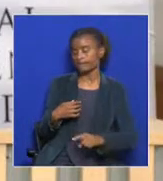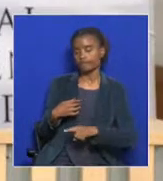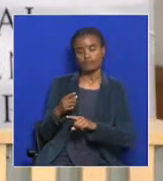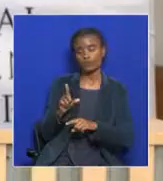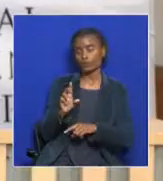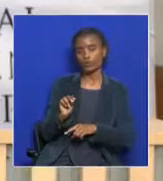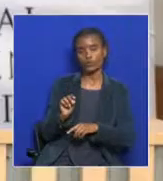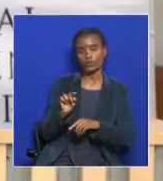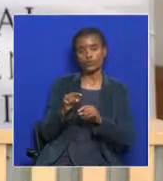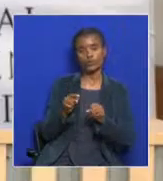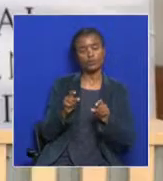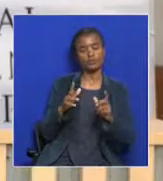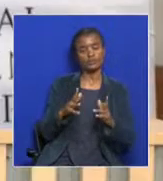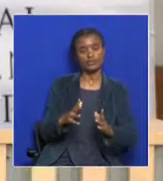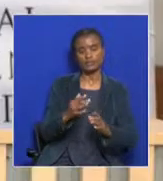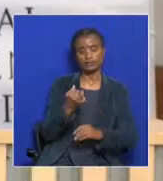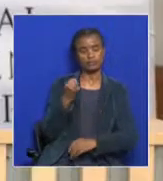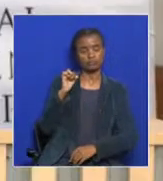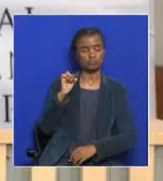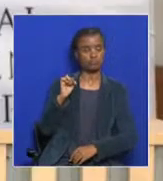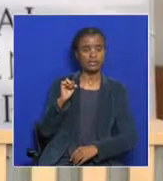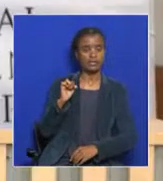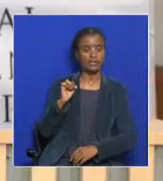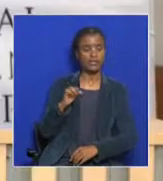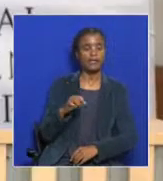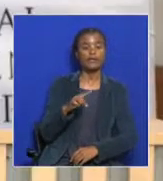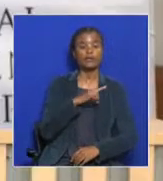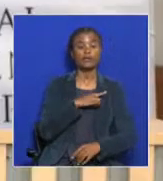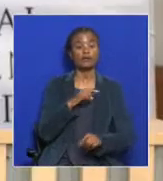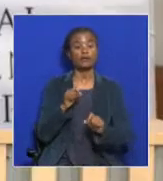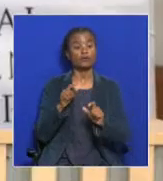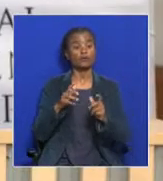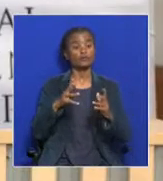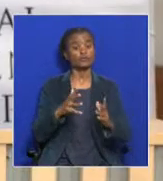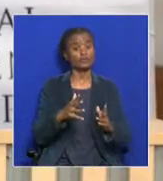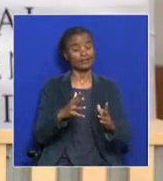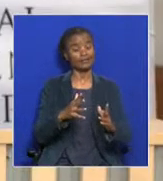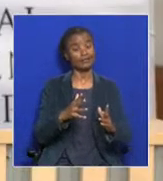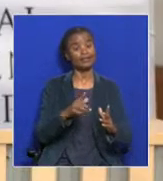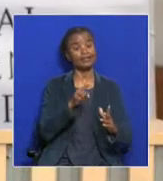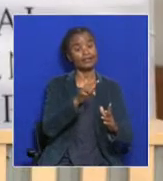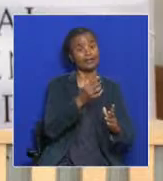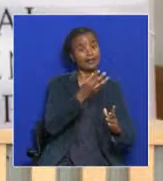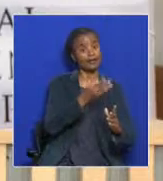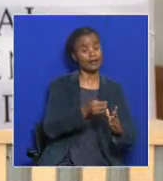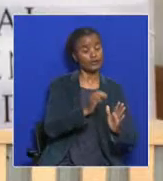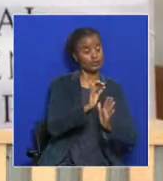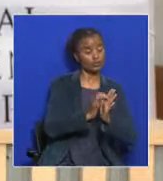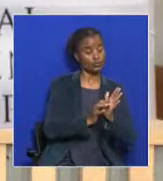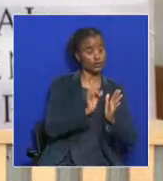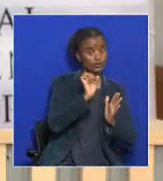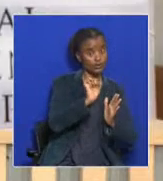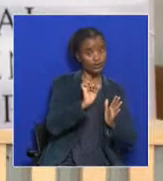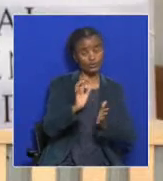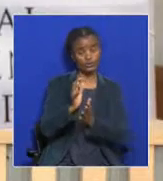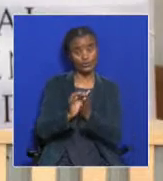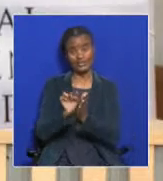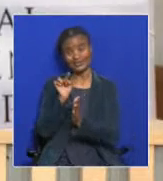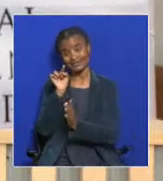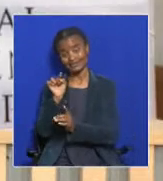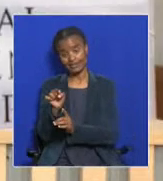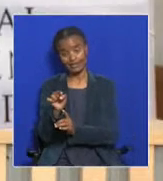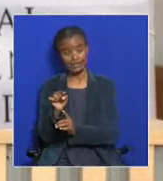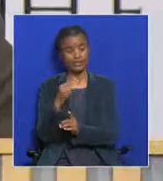the commissioners have are your version and his version, and they'll see which is more believable. That's all they can go by.